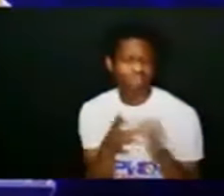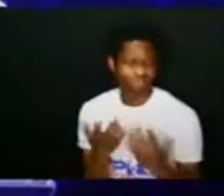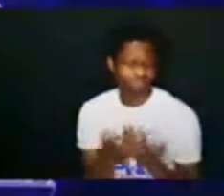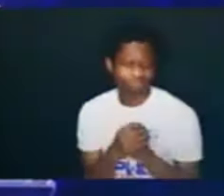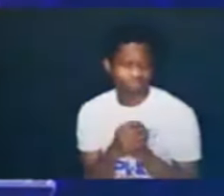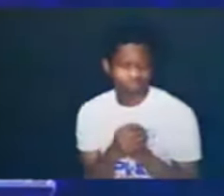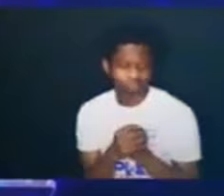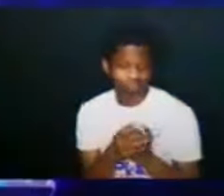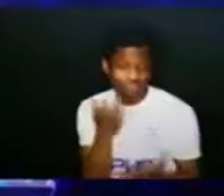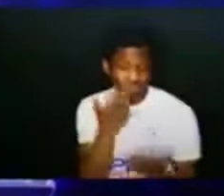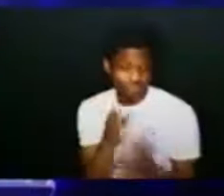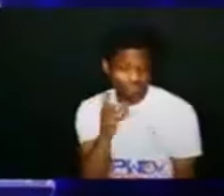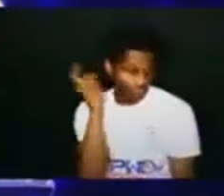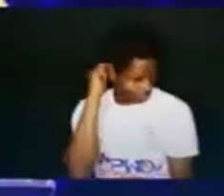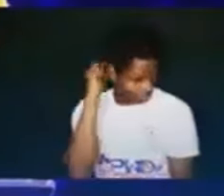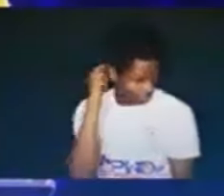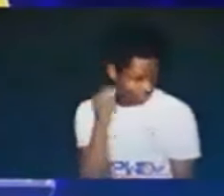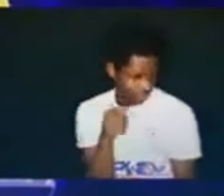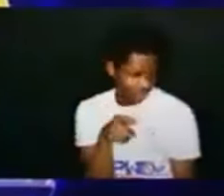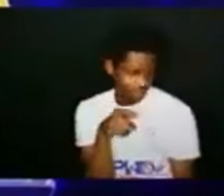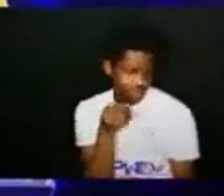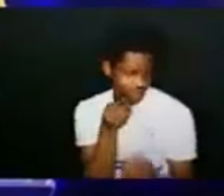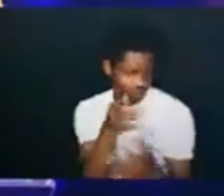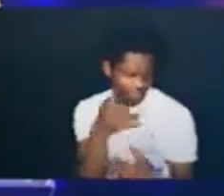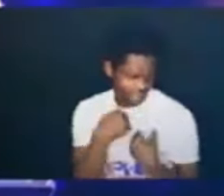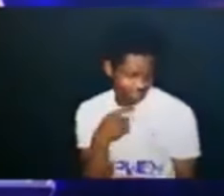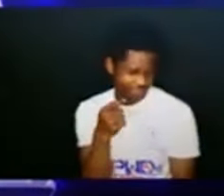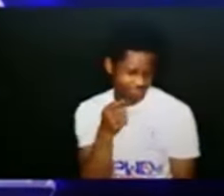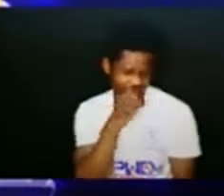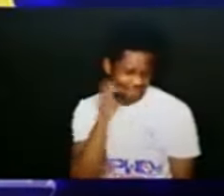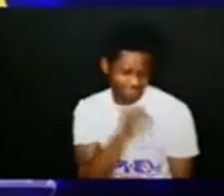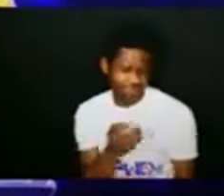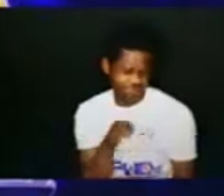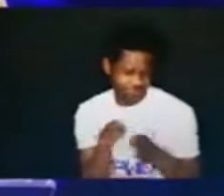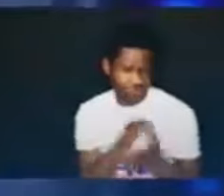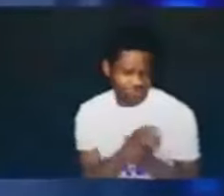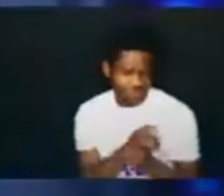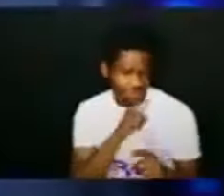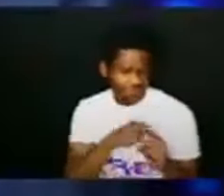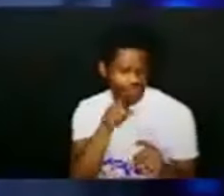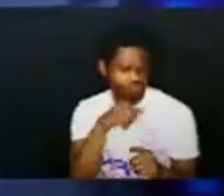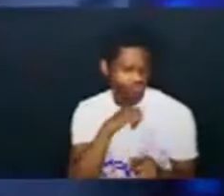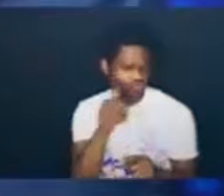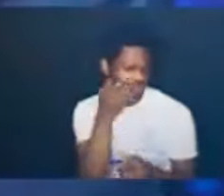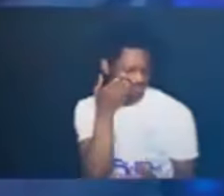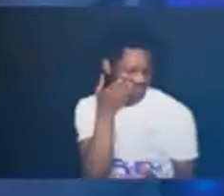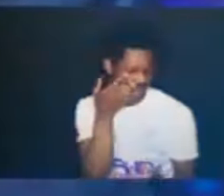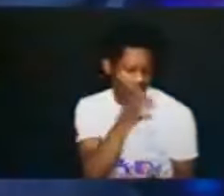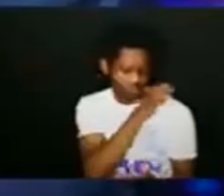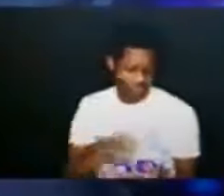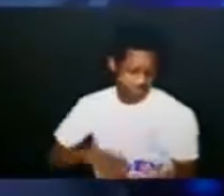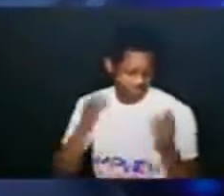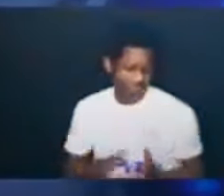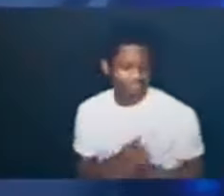conscience is pricking you of evil. But you are not a Christian. First of all, give